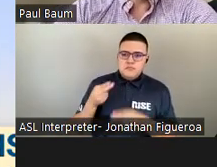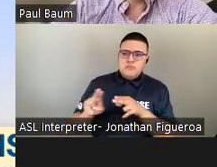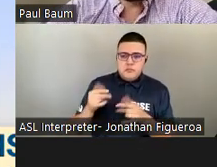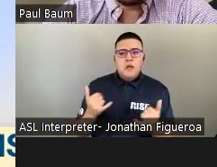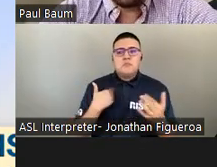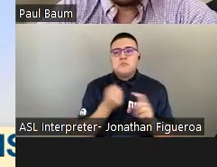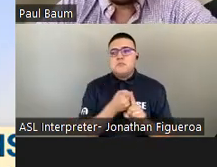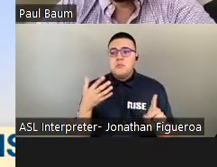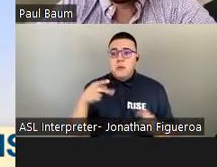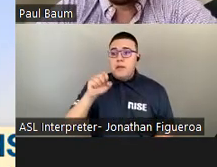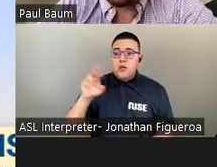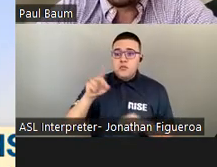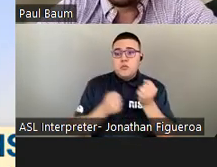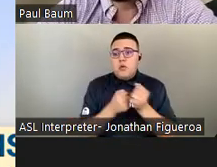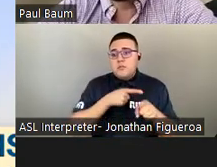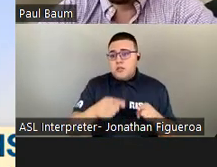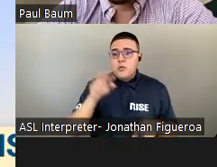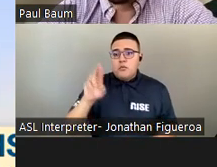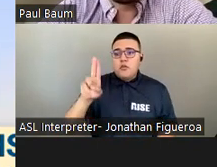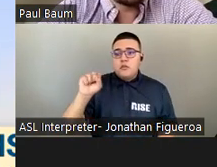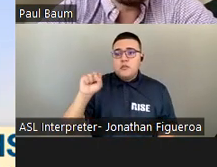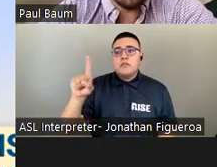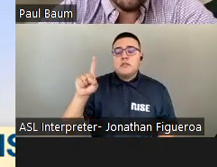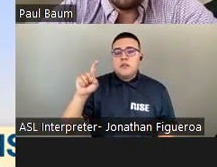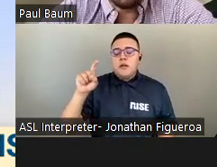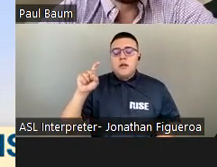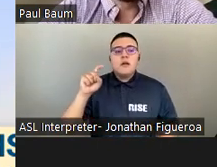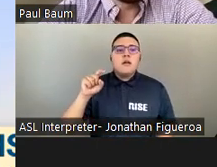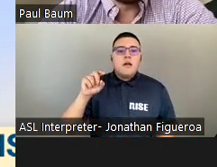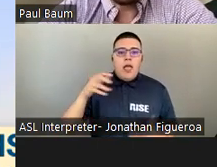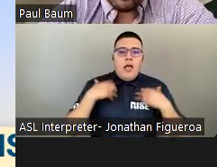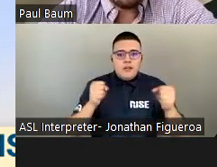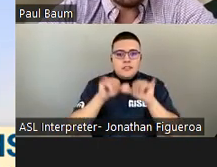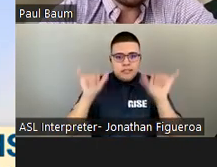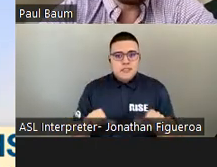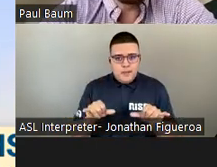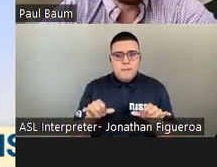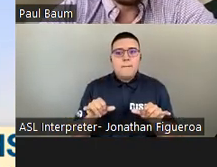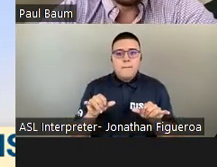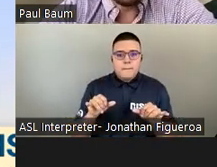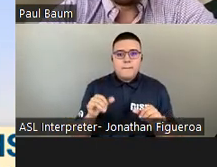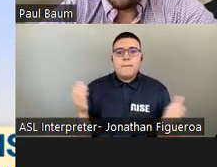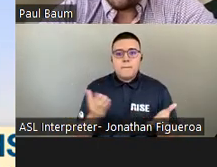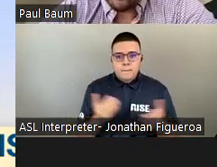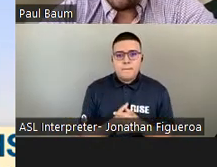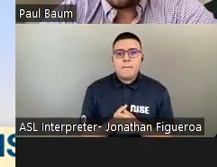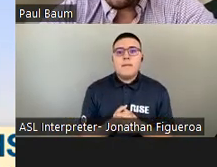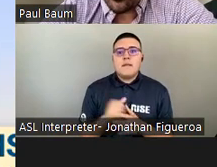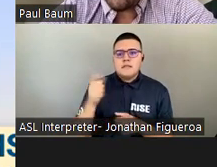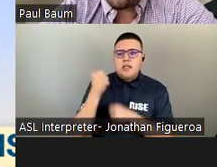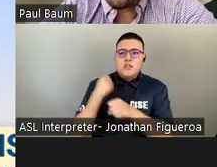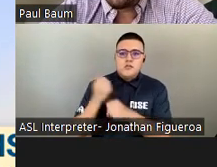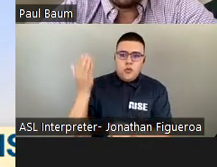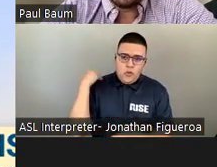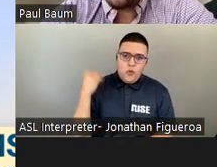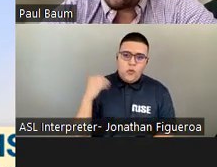began as a peer support specialist with Riverside University Health System Behavioral Health about 10 years ago, and just